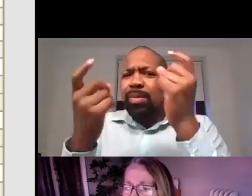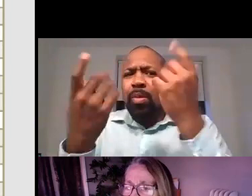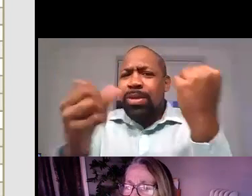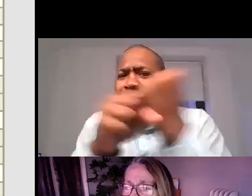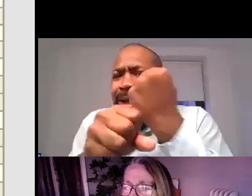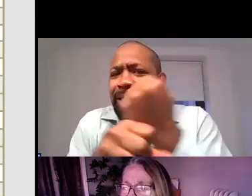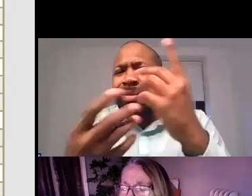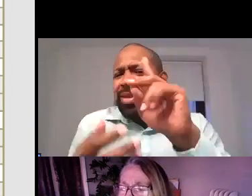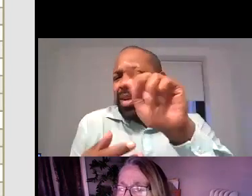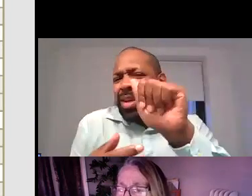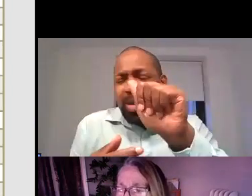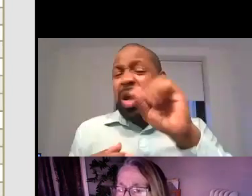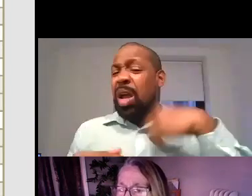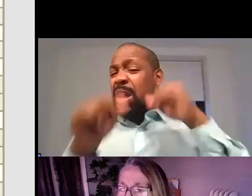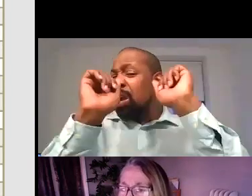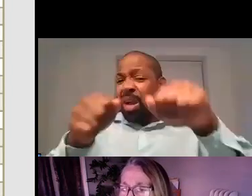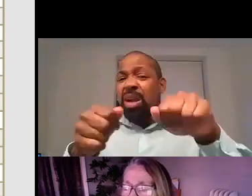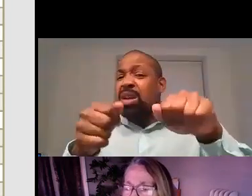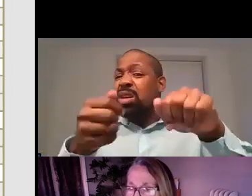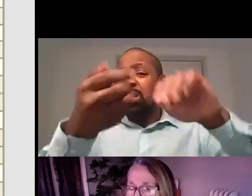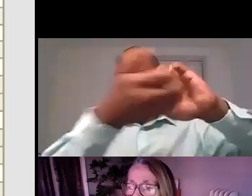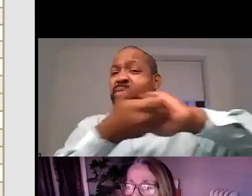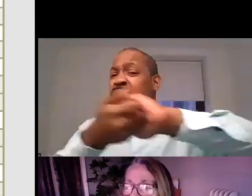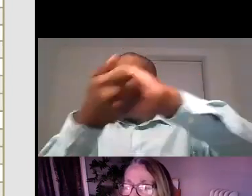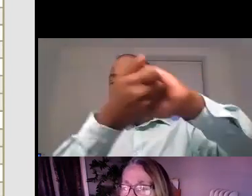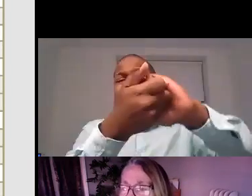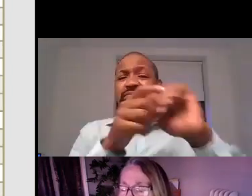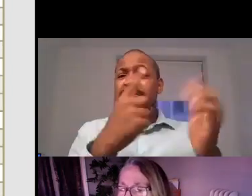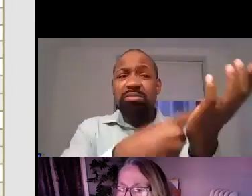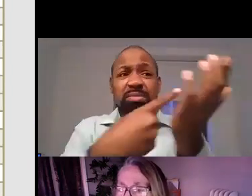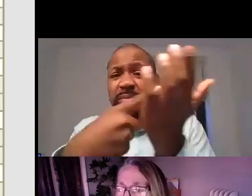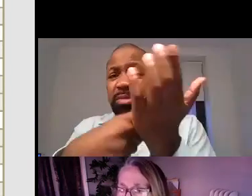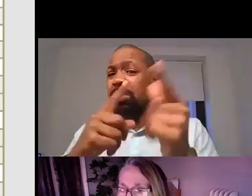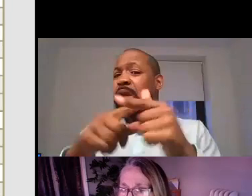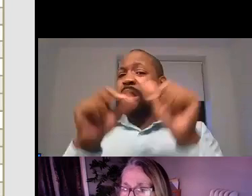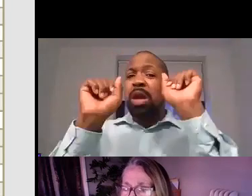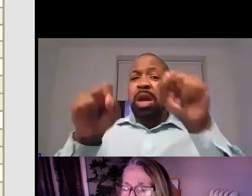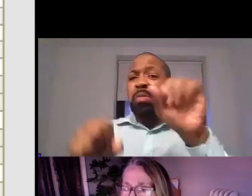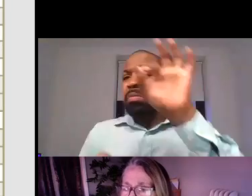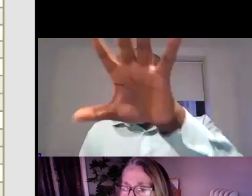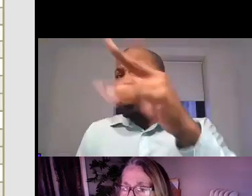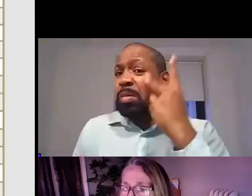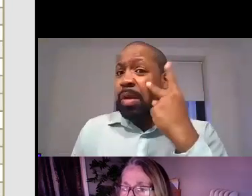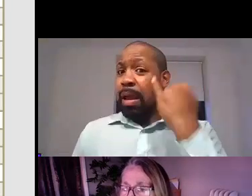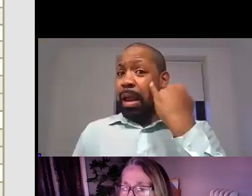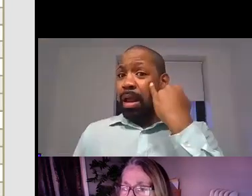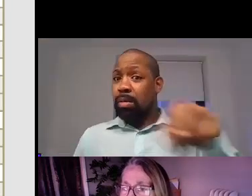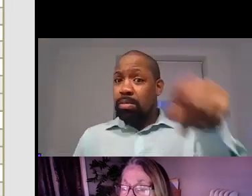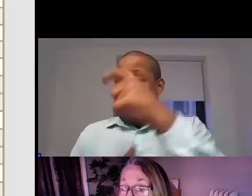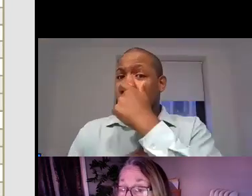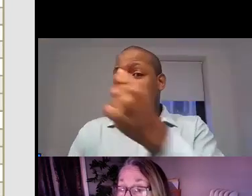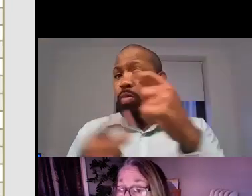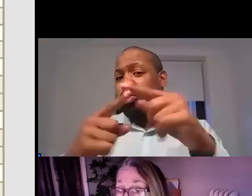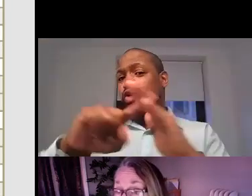need to know how our people are being impacted. I would love to partner and discuss and